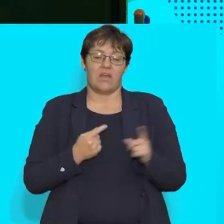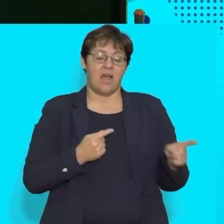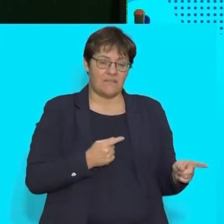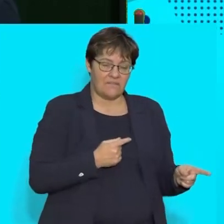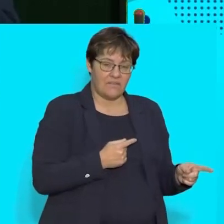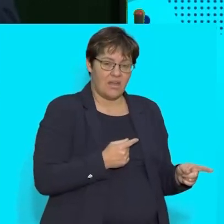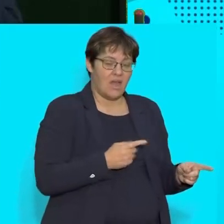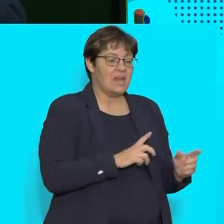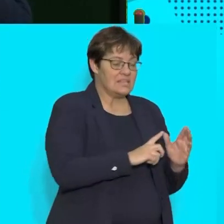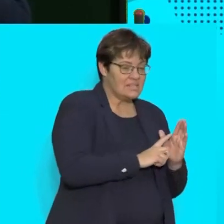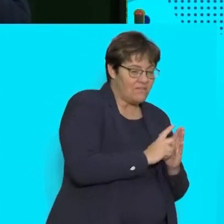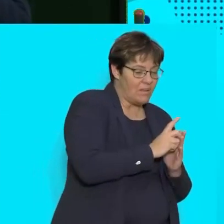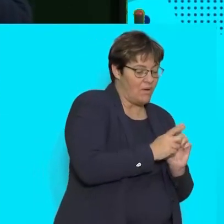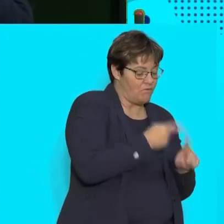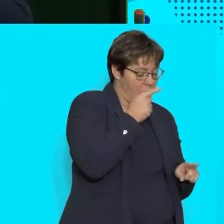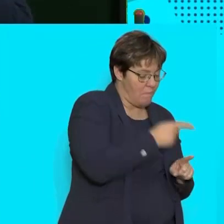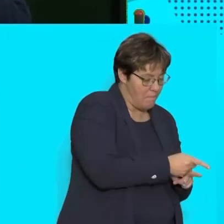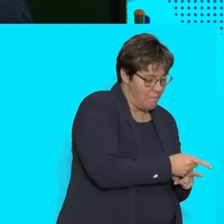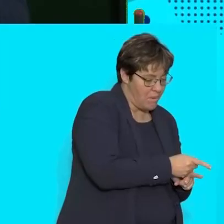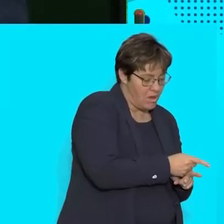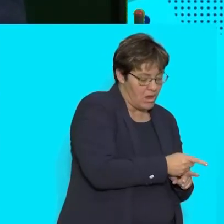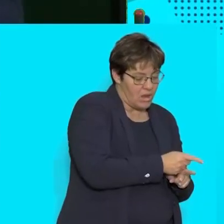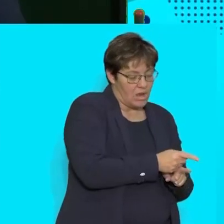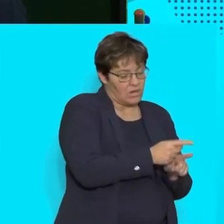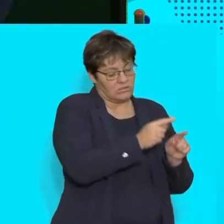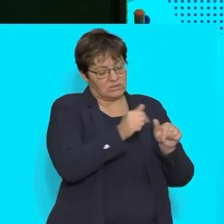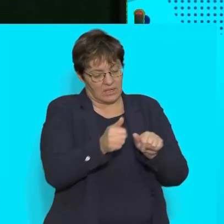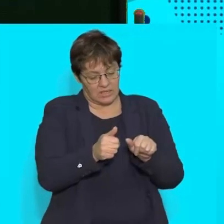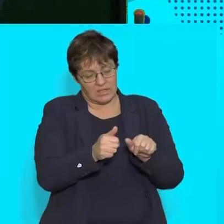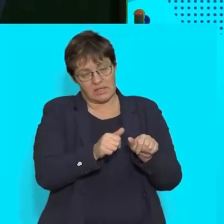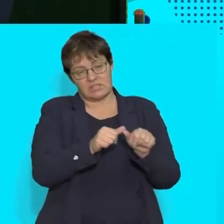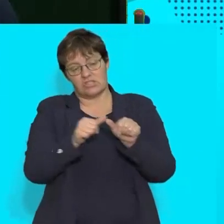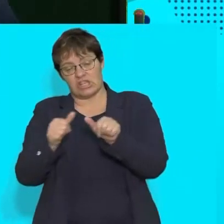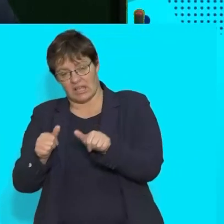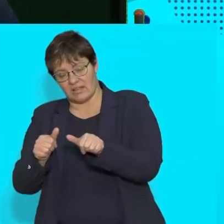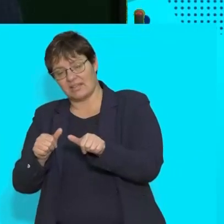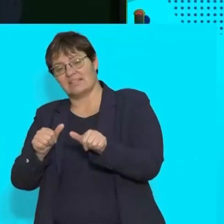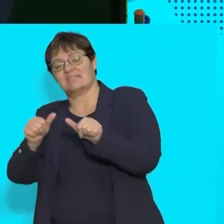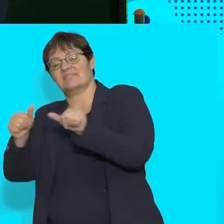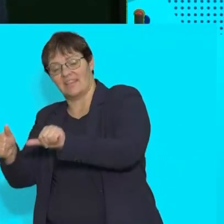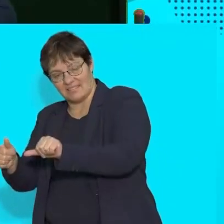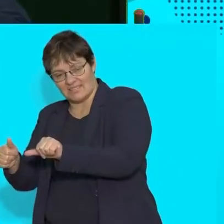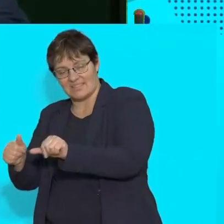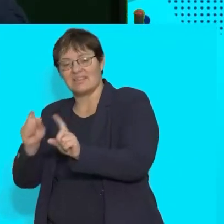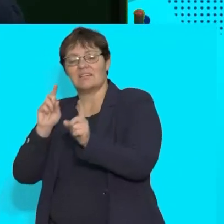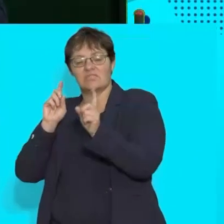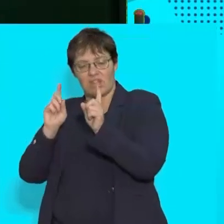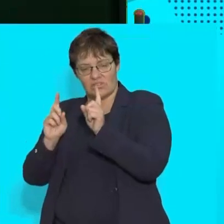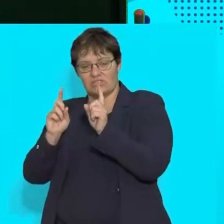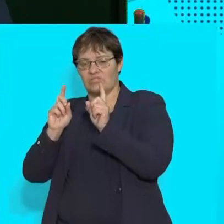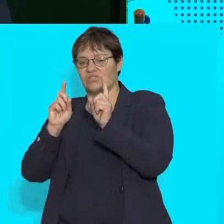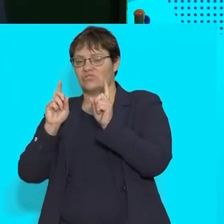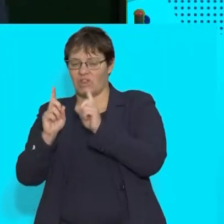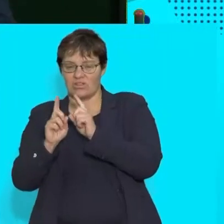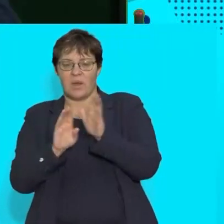gradually developed from one generation to the next, or from one species to the next, becoming different,